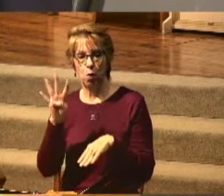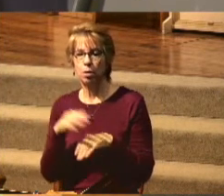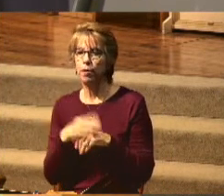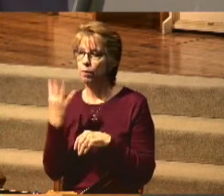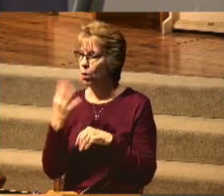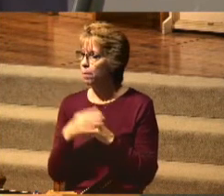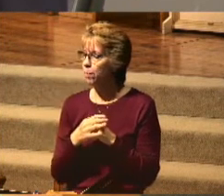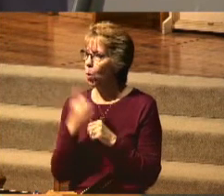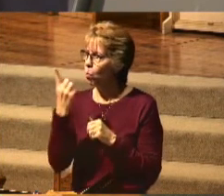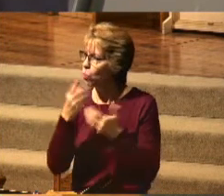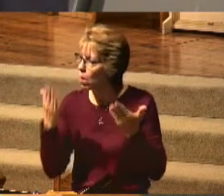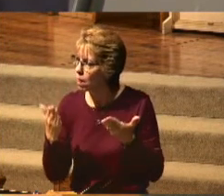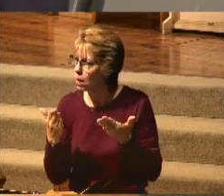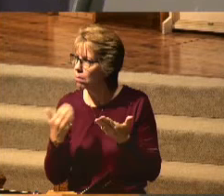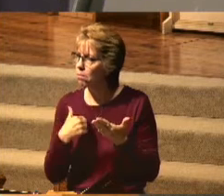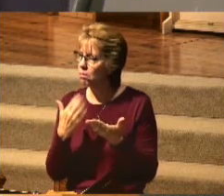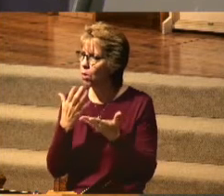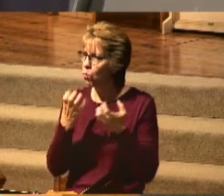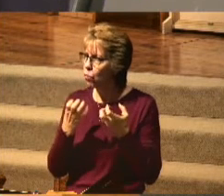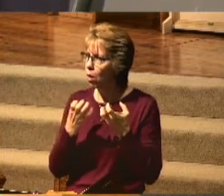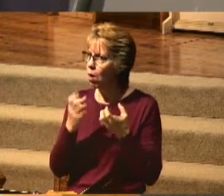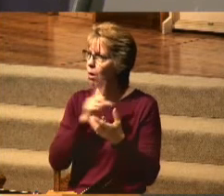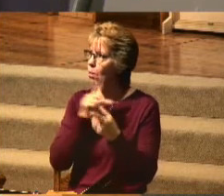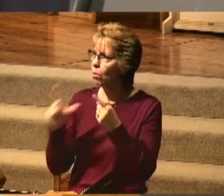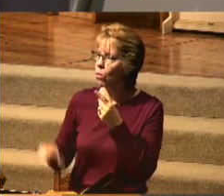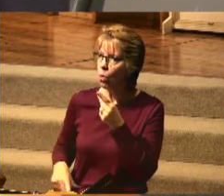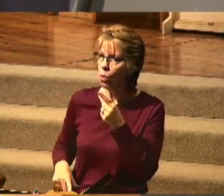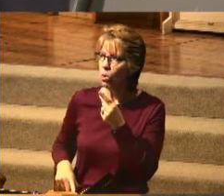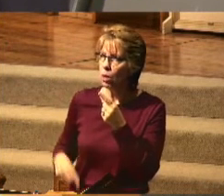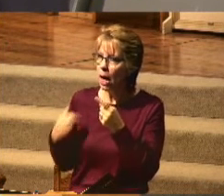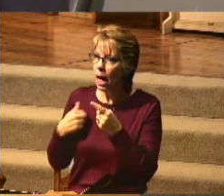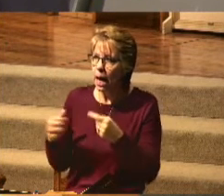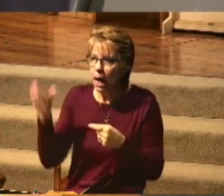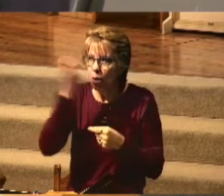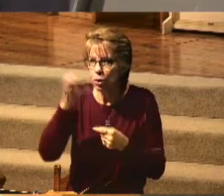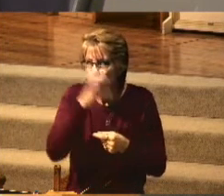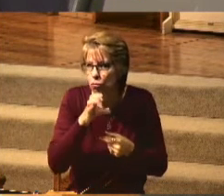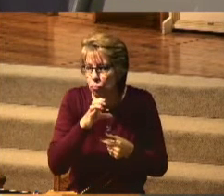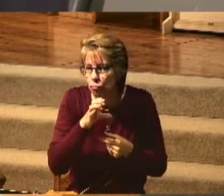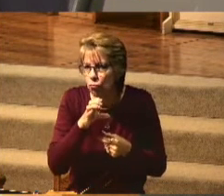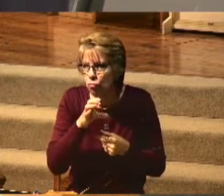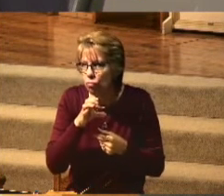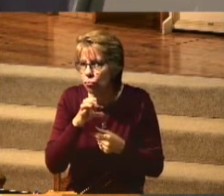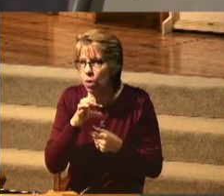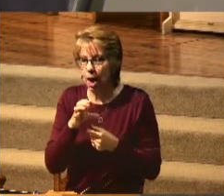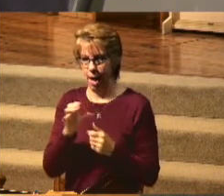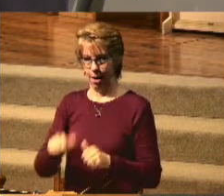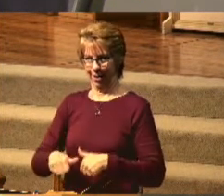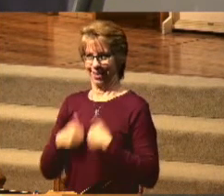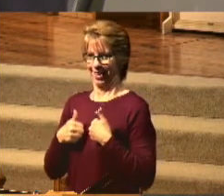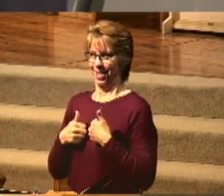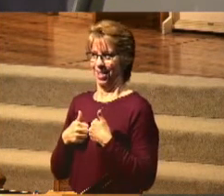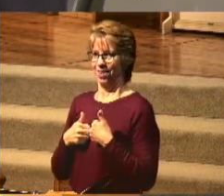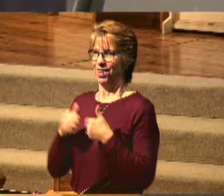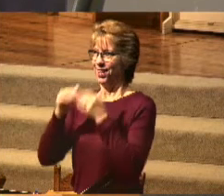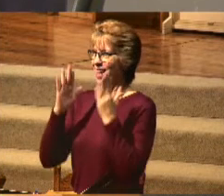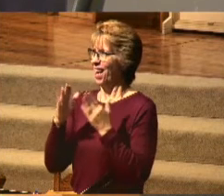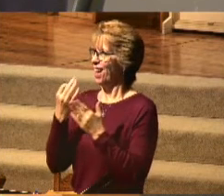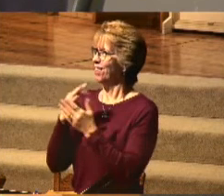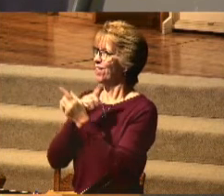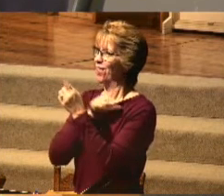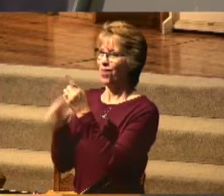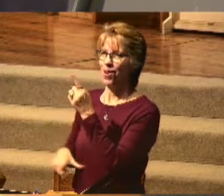I desire of the Lord, that will I seek after, that I may dwell in the house of the Lord all the days of my